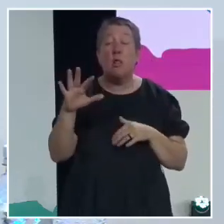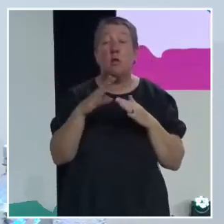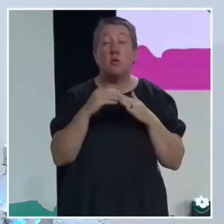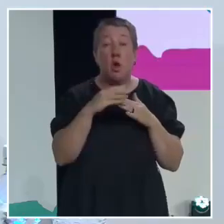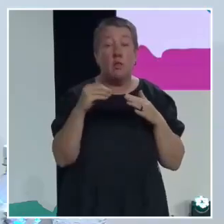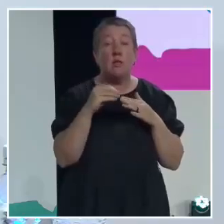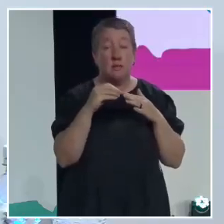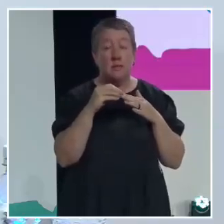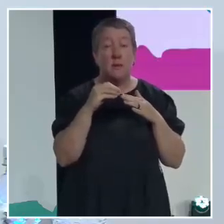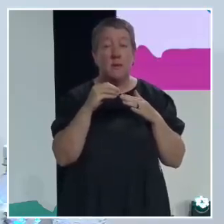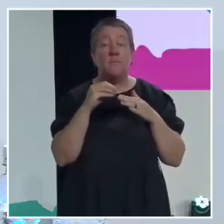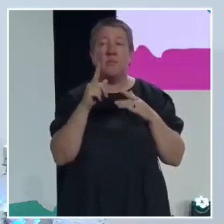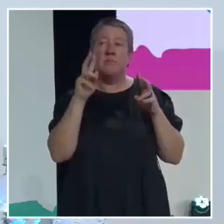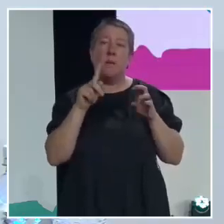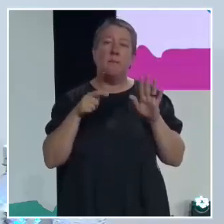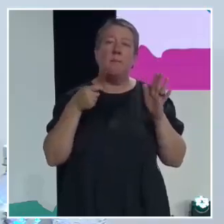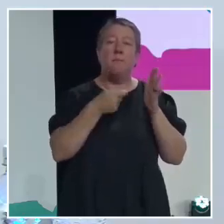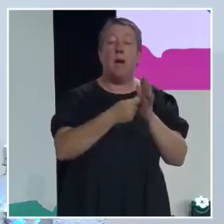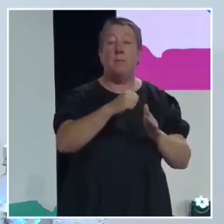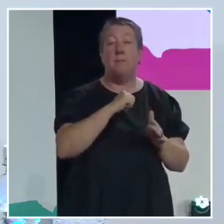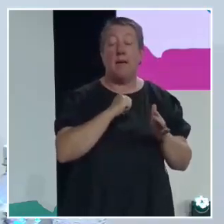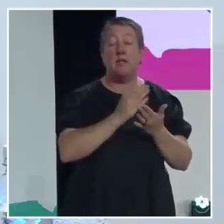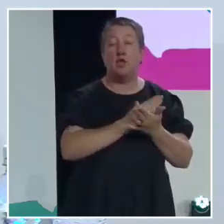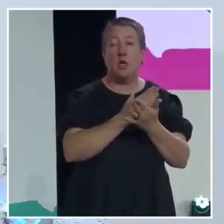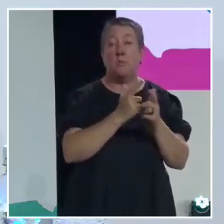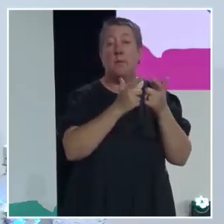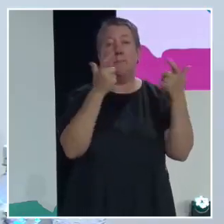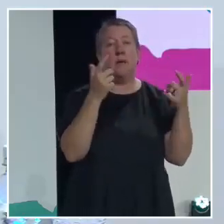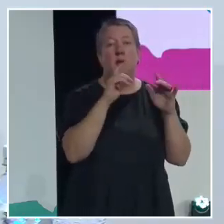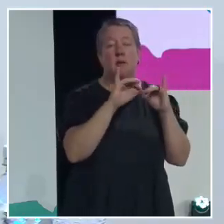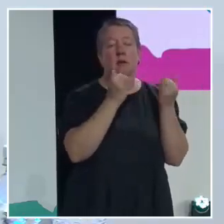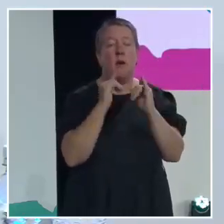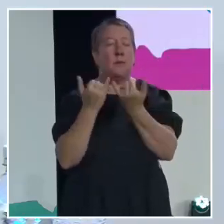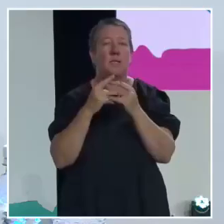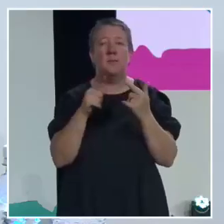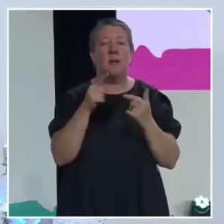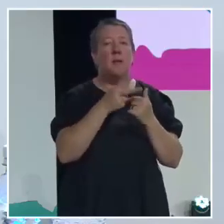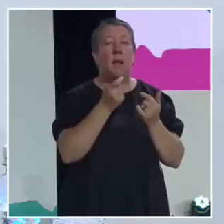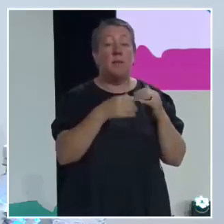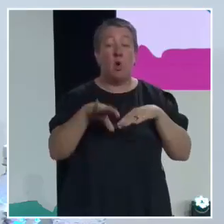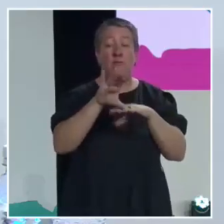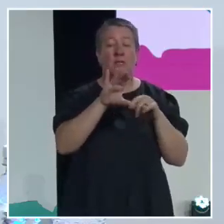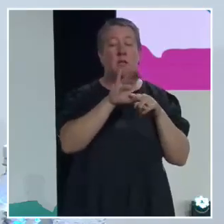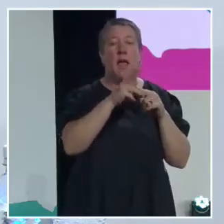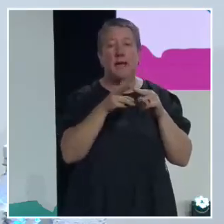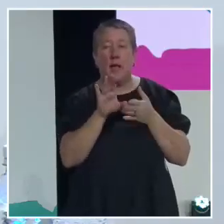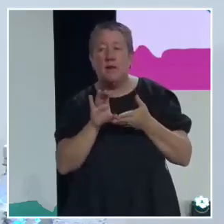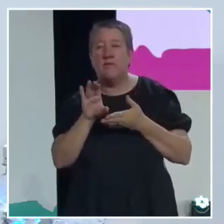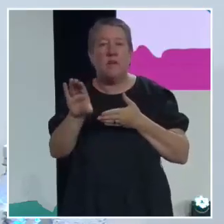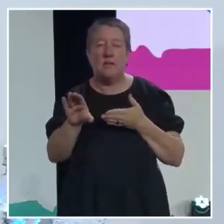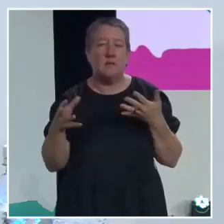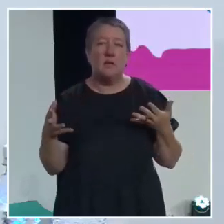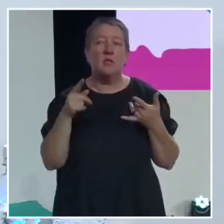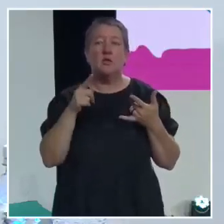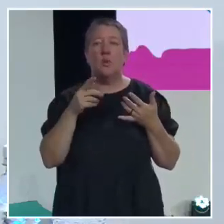been used just to buy back shares by lots of big companies instead of reinvesting that money back in. There's other forms of financialization that